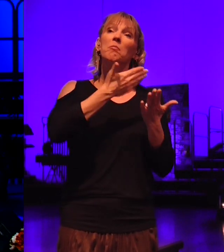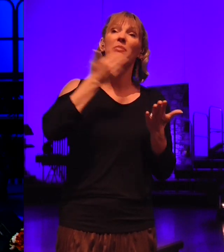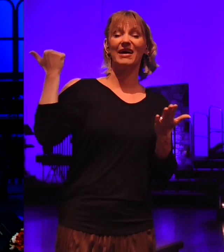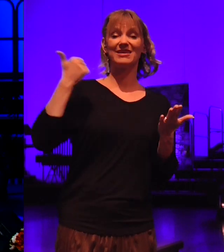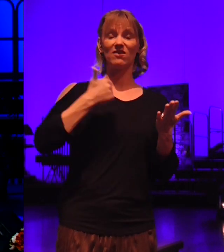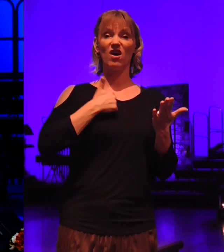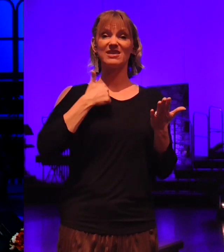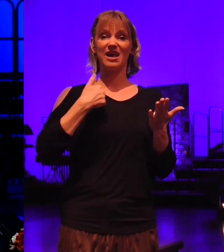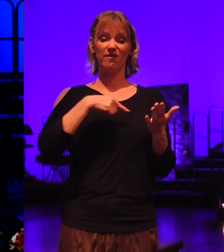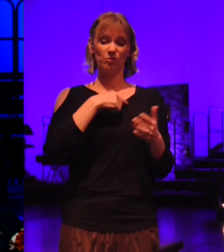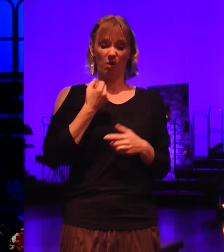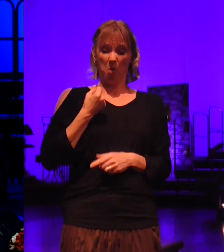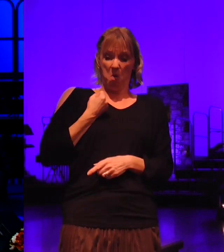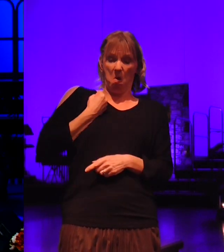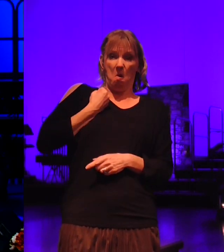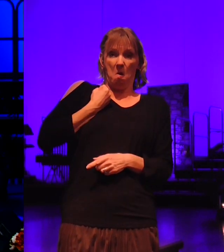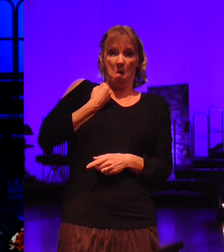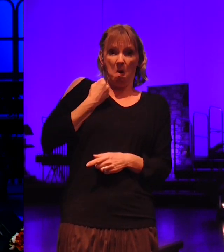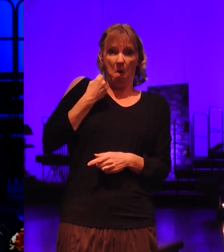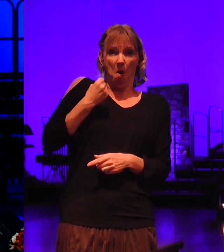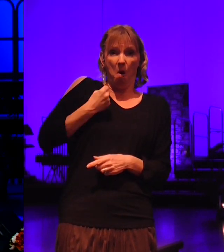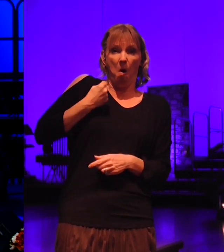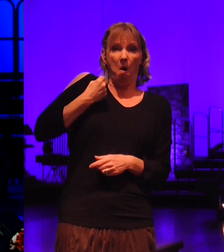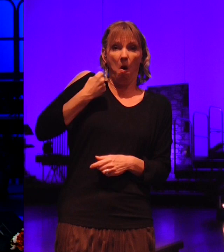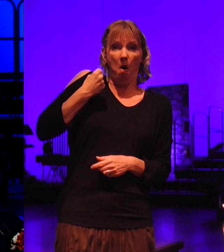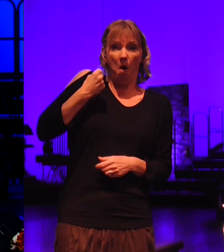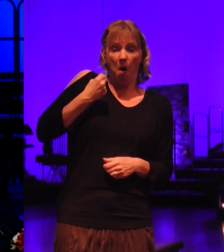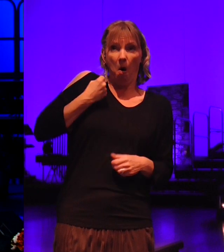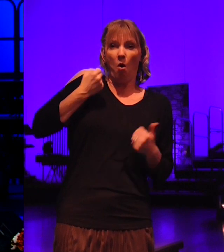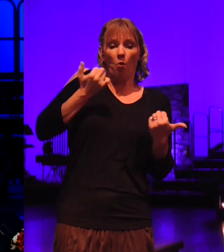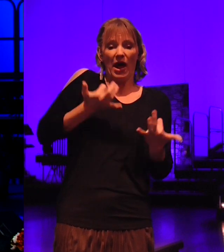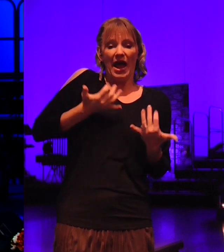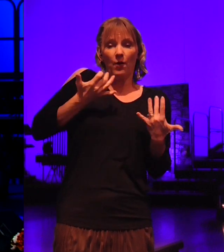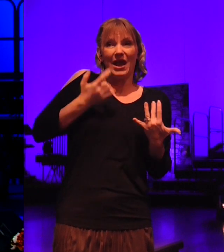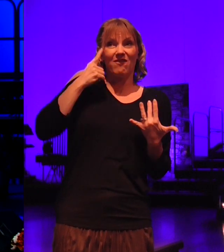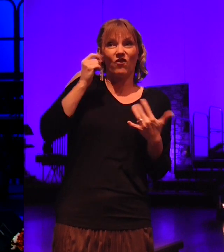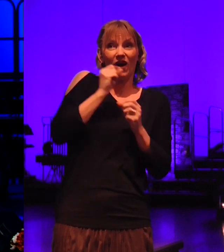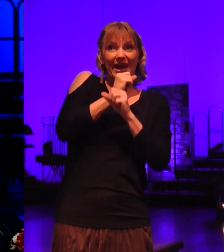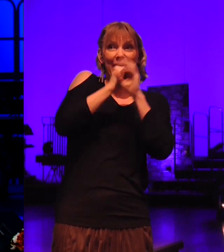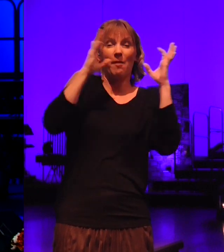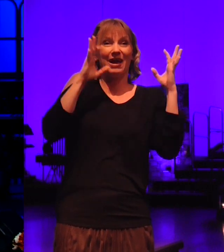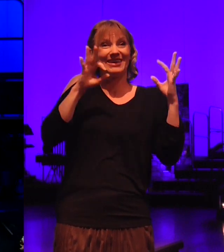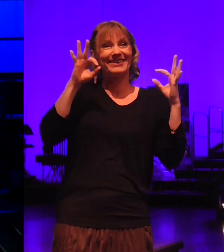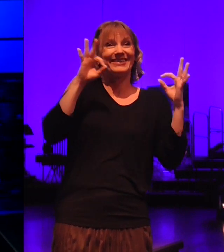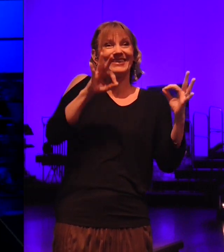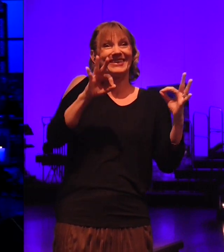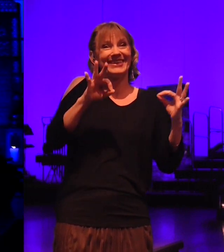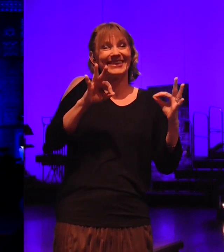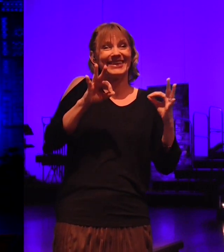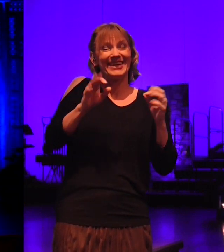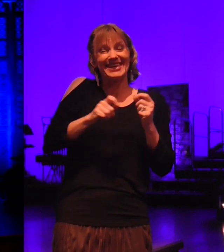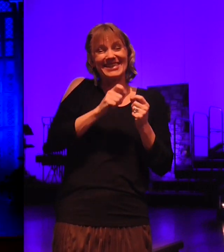ourselves, waiting for some image to show up exactly like we thought it would,